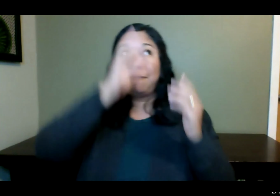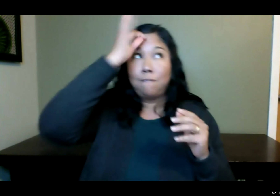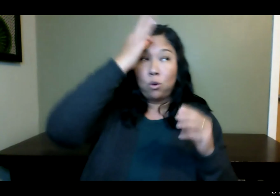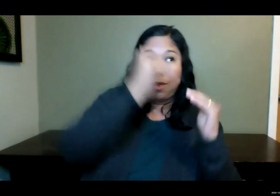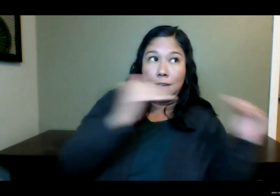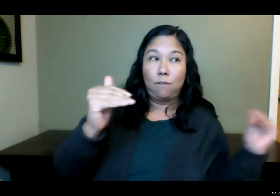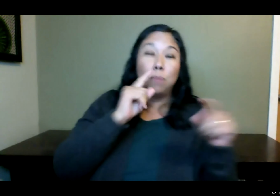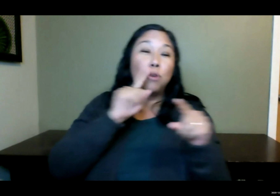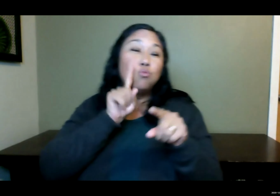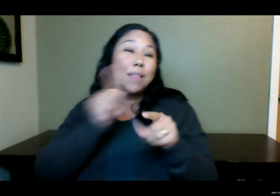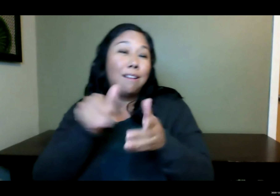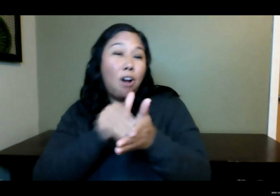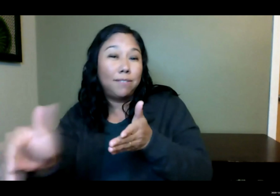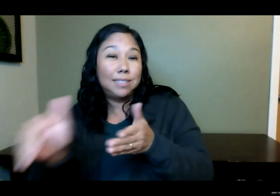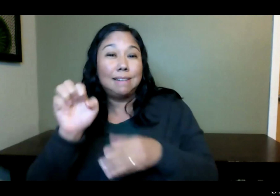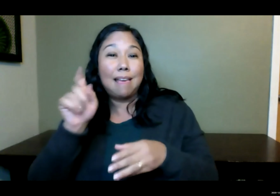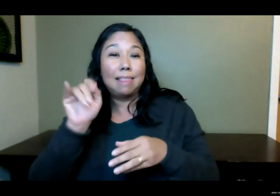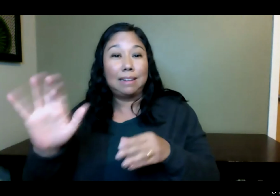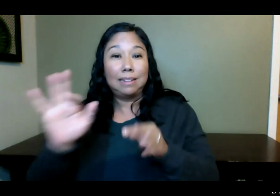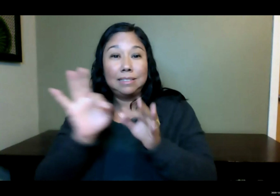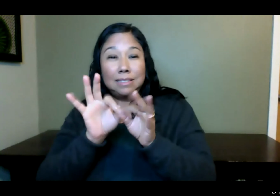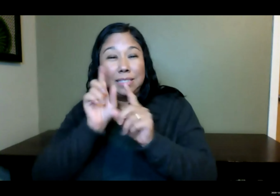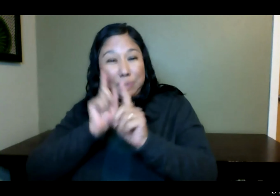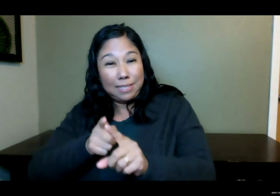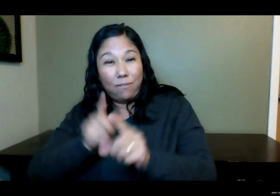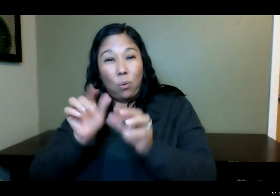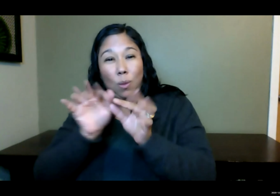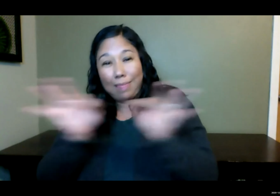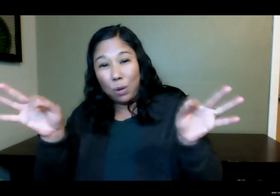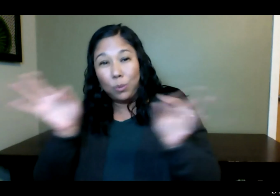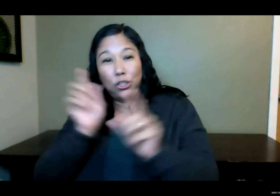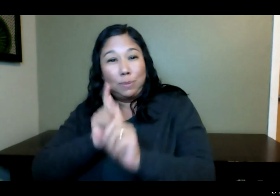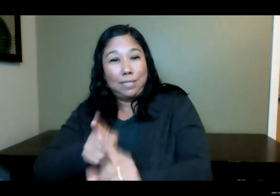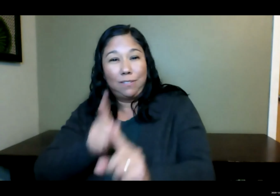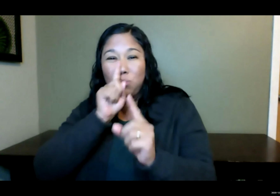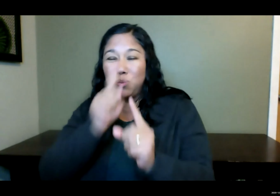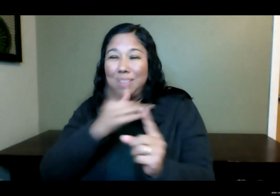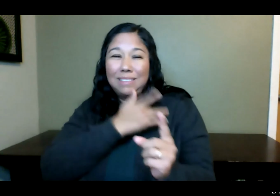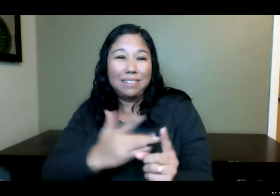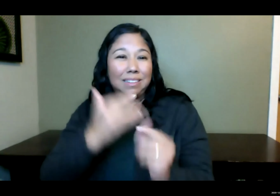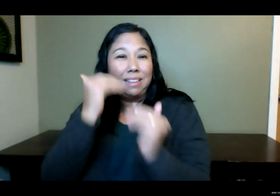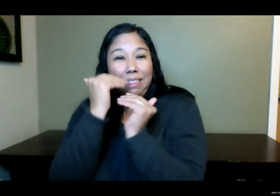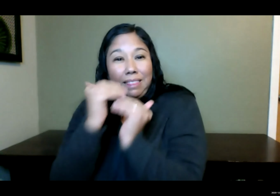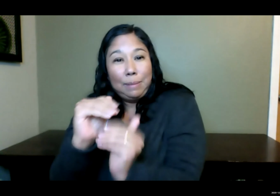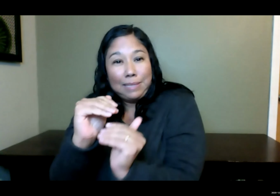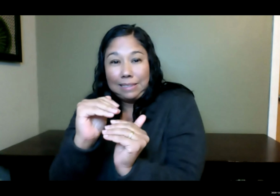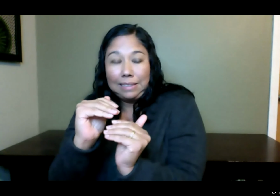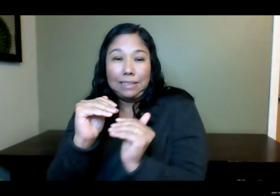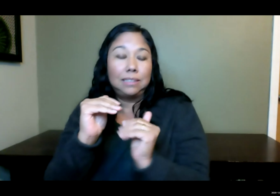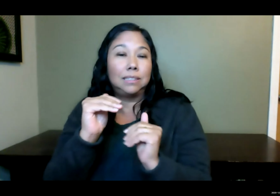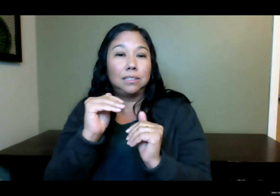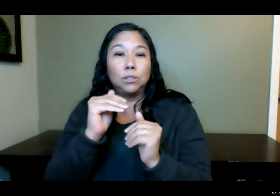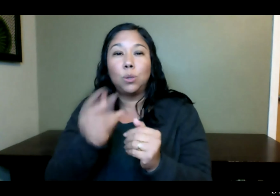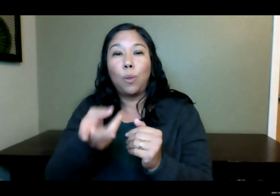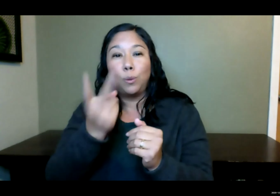to ethnic specific or language specific resources are very limited or not known. So those are two